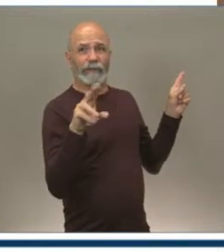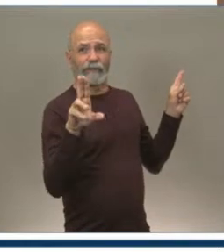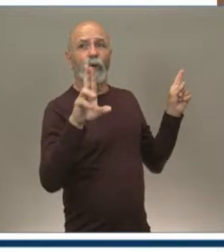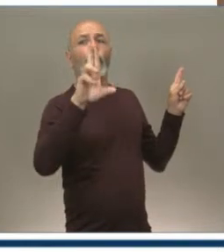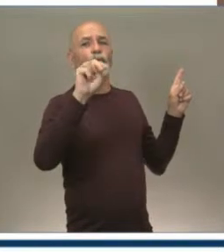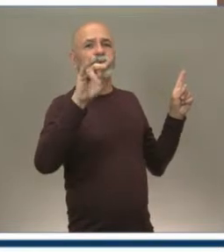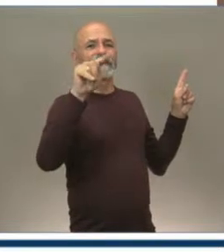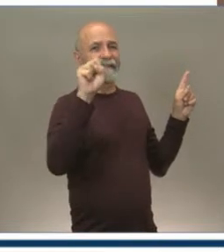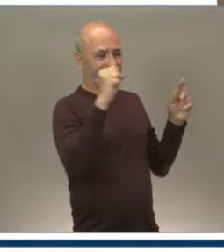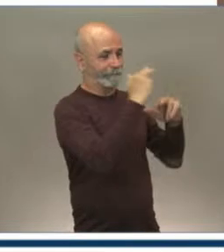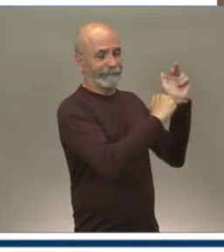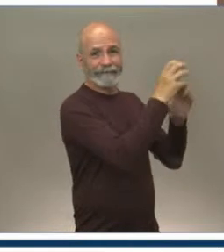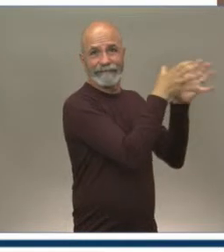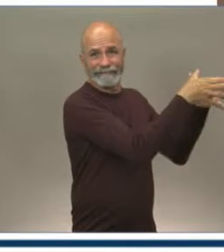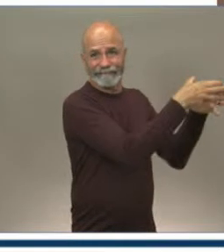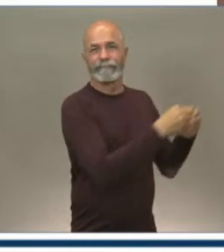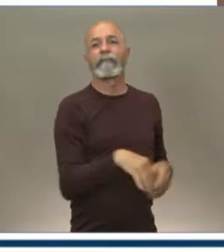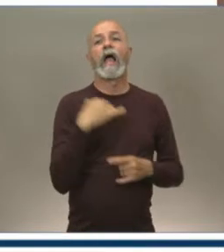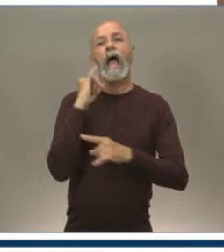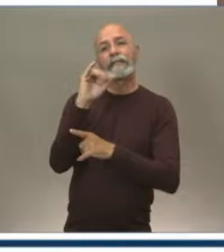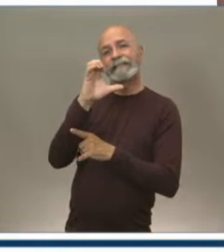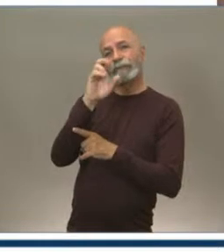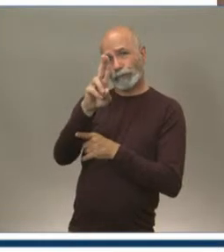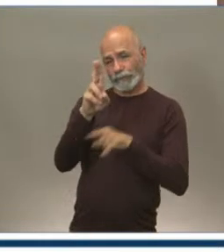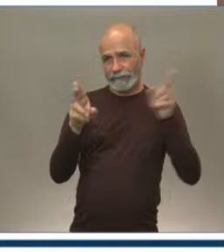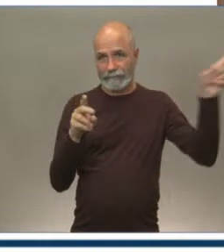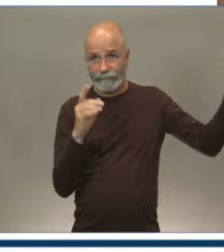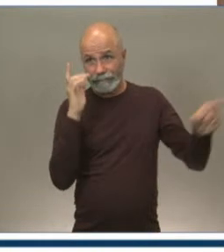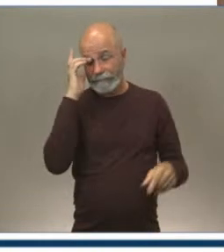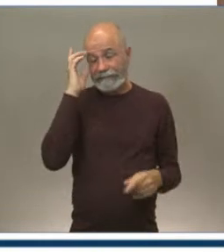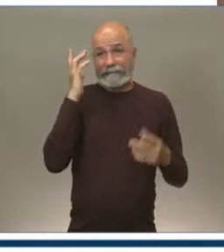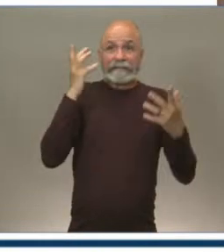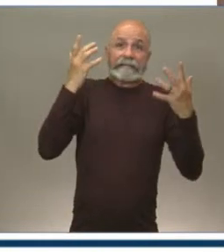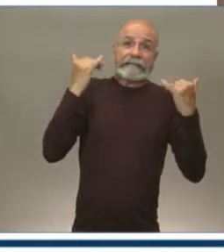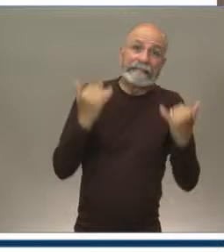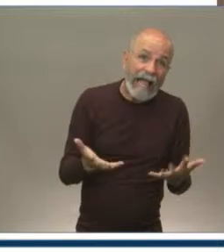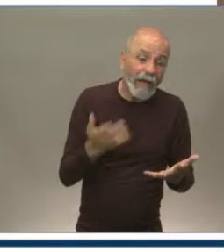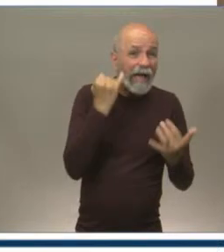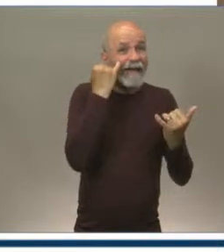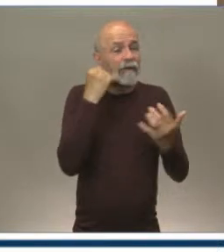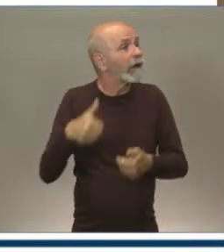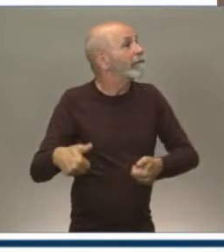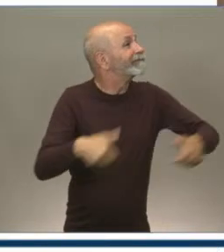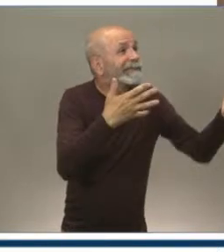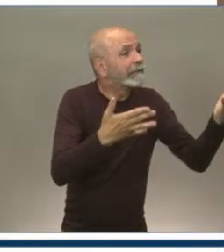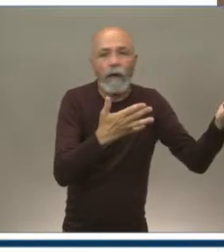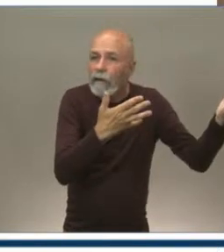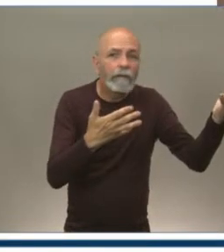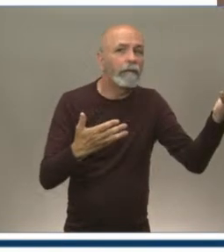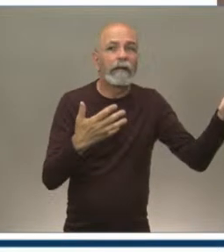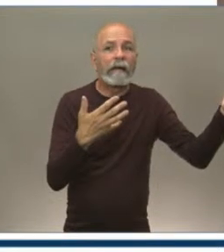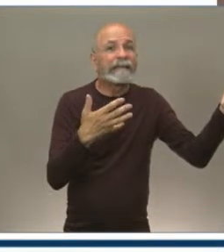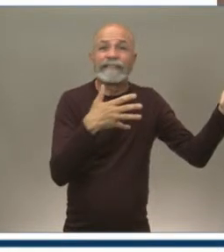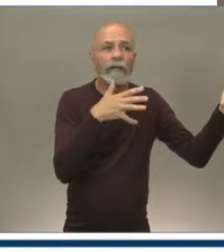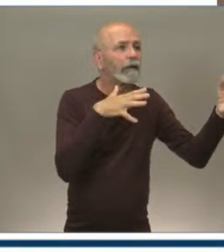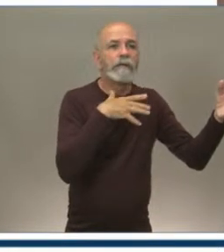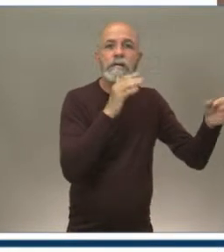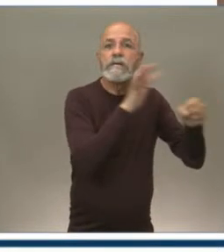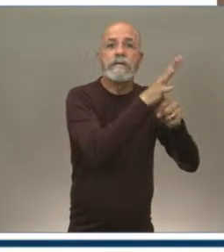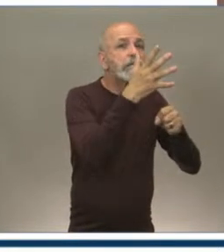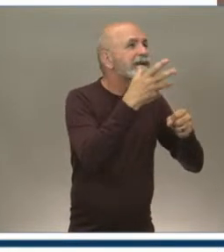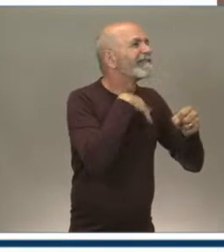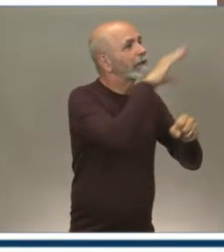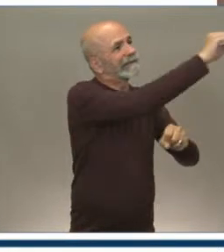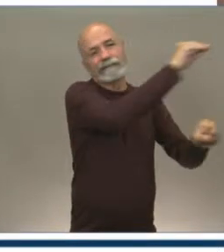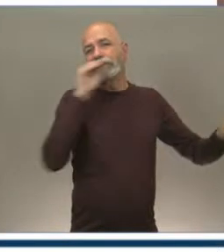some patients may be transferred to another facility if they're admitted to hospital, and that some surgeries, tests, and procedures will